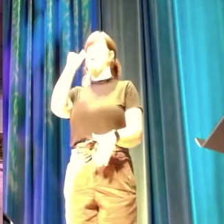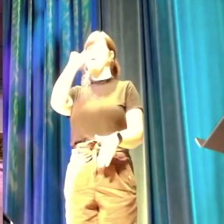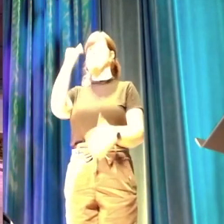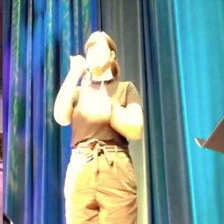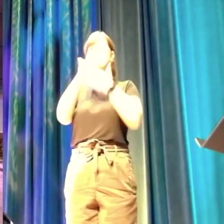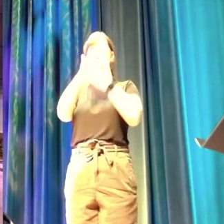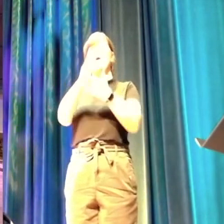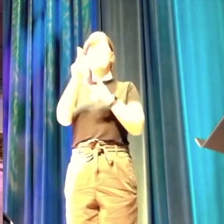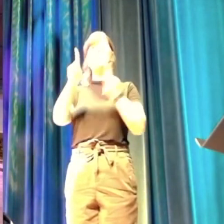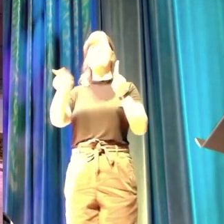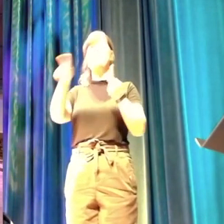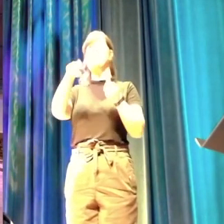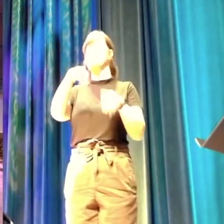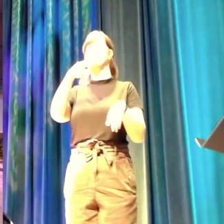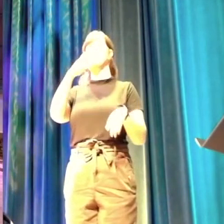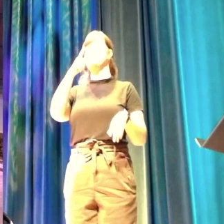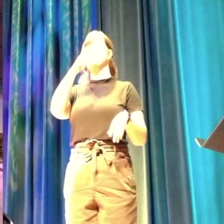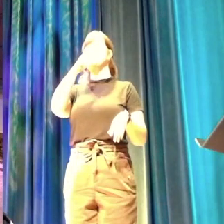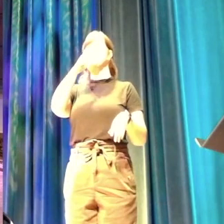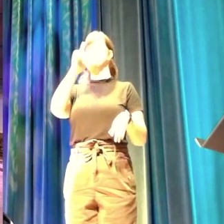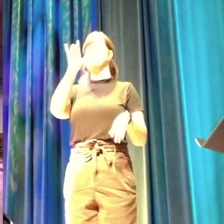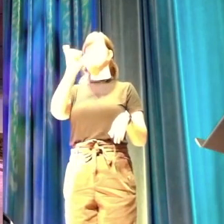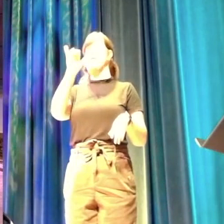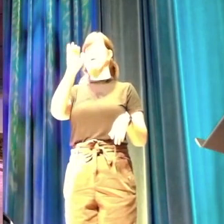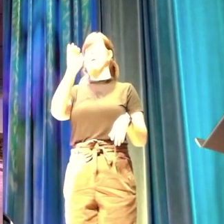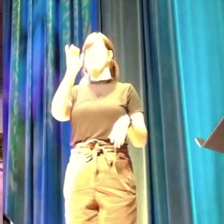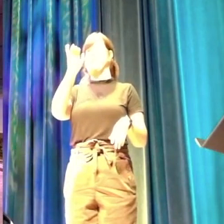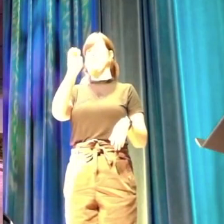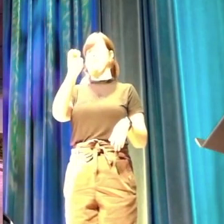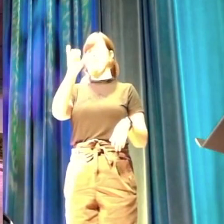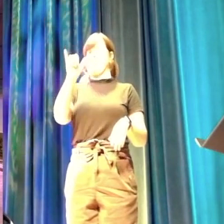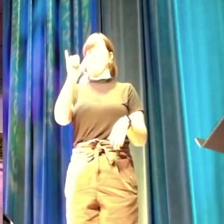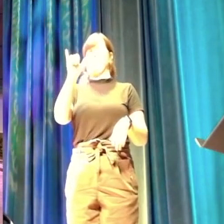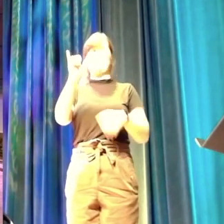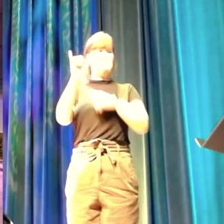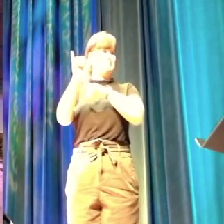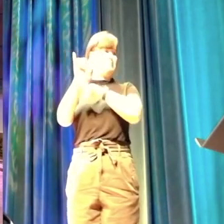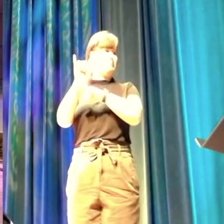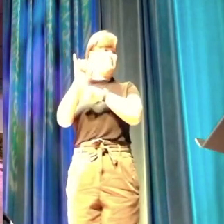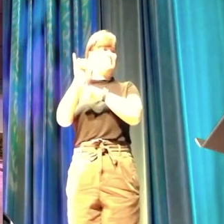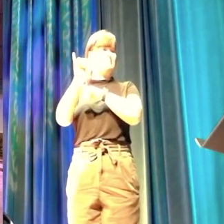were interested, such as Delana Smith, who was last year's